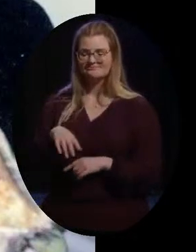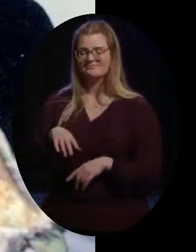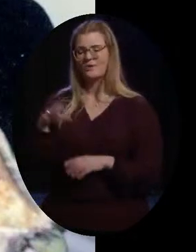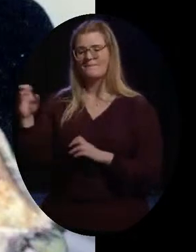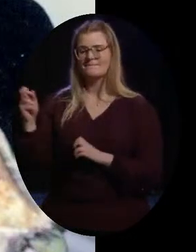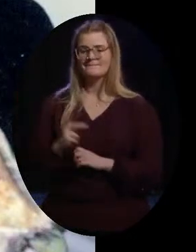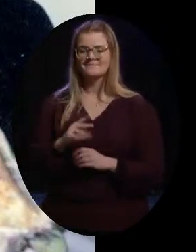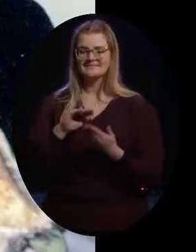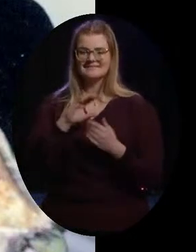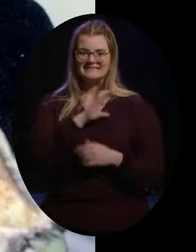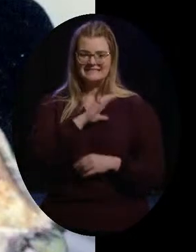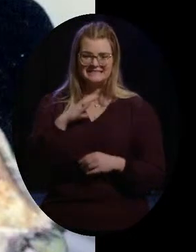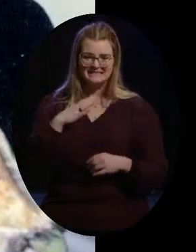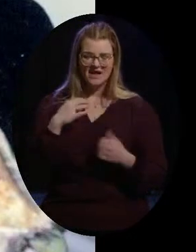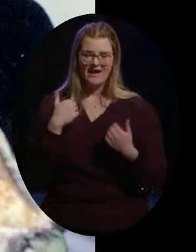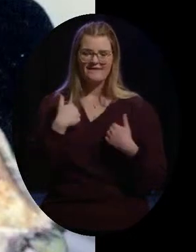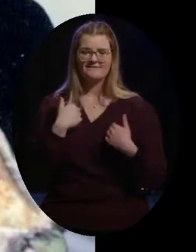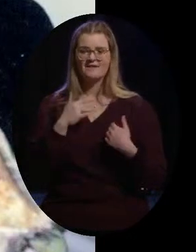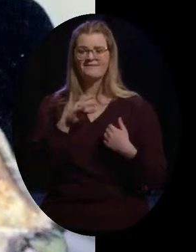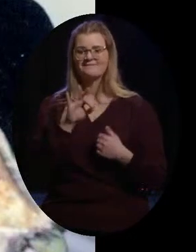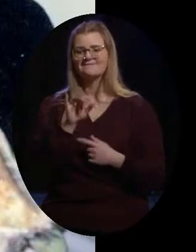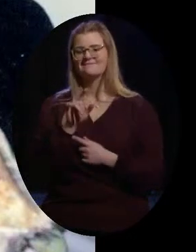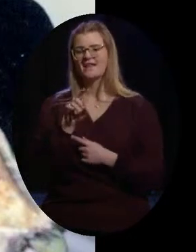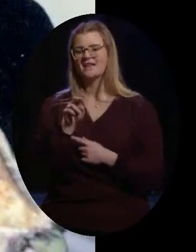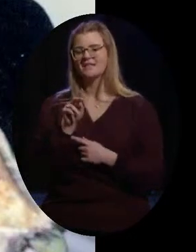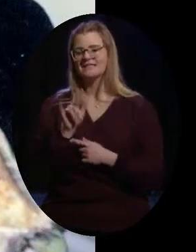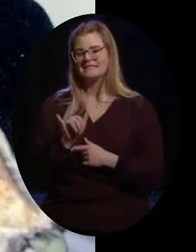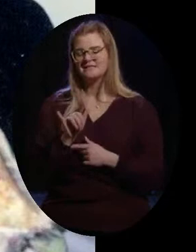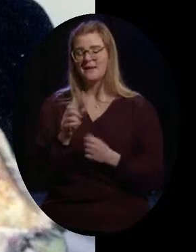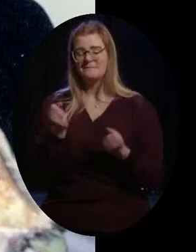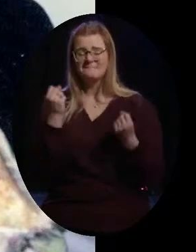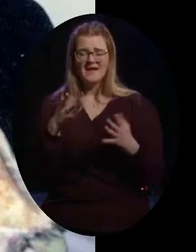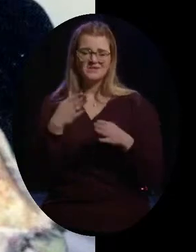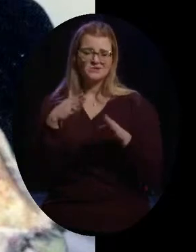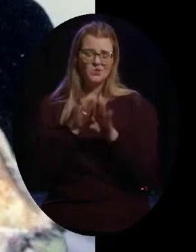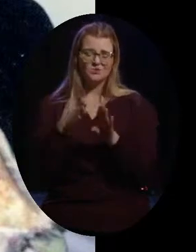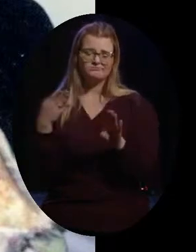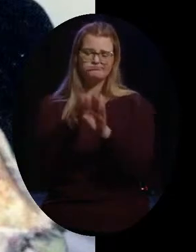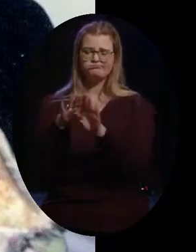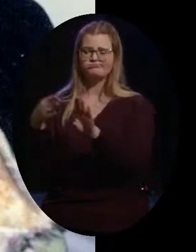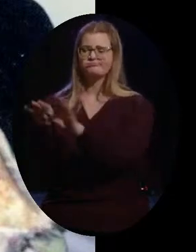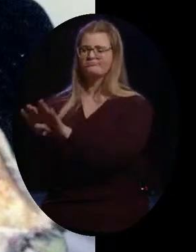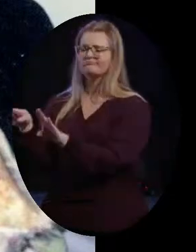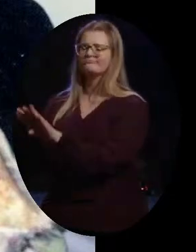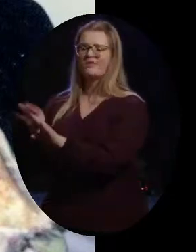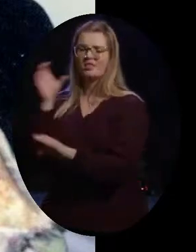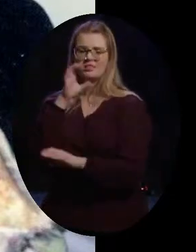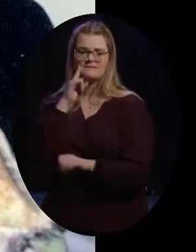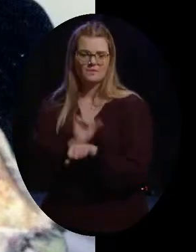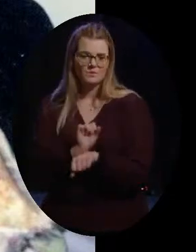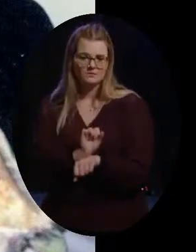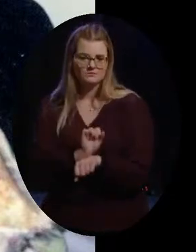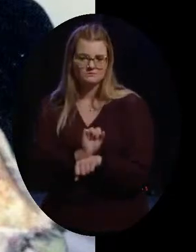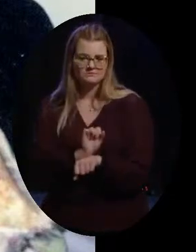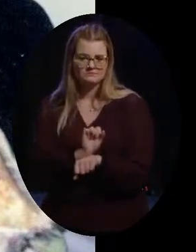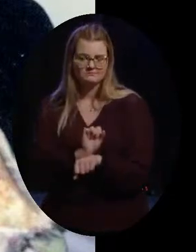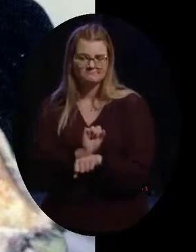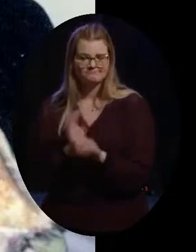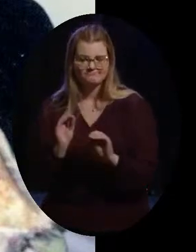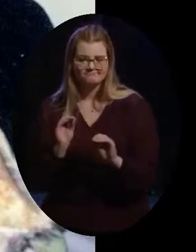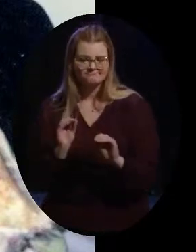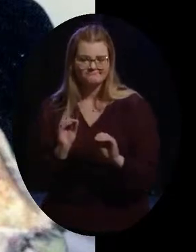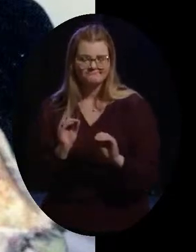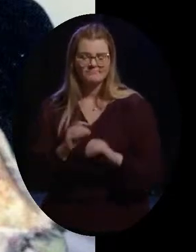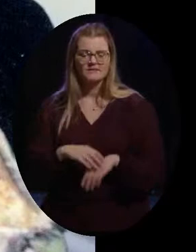record. My dad had countless doors slammed in his face when he was looking for work, but he never